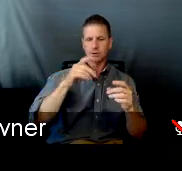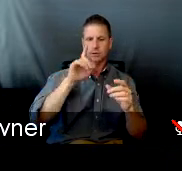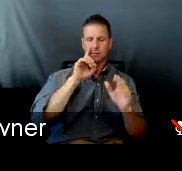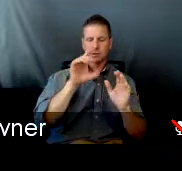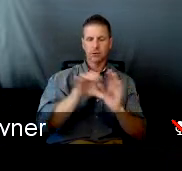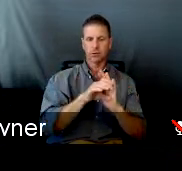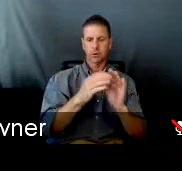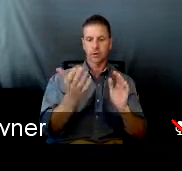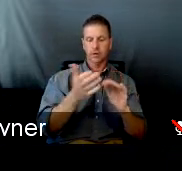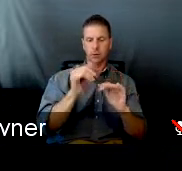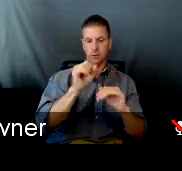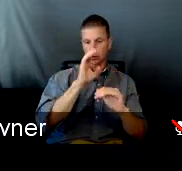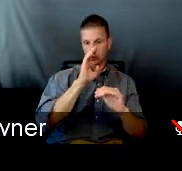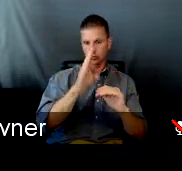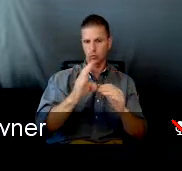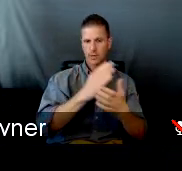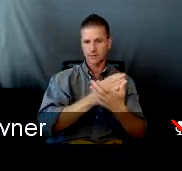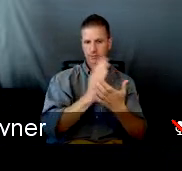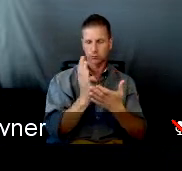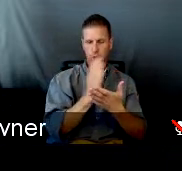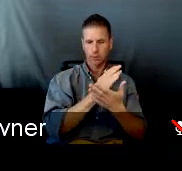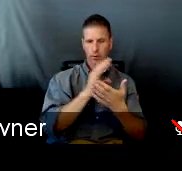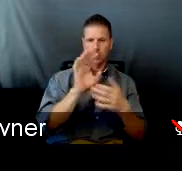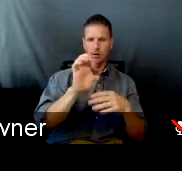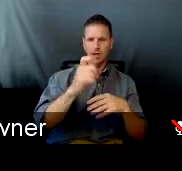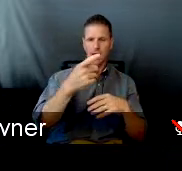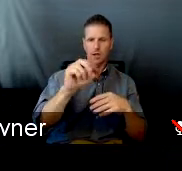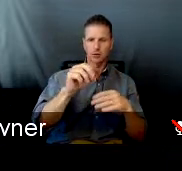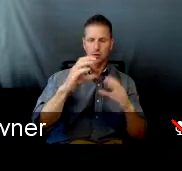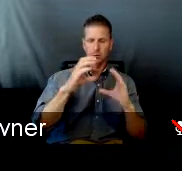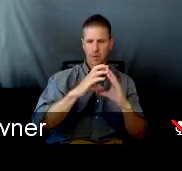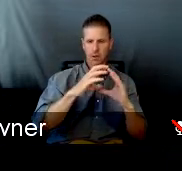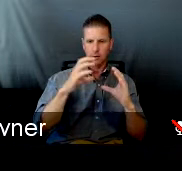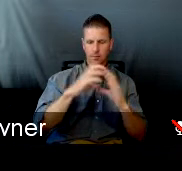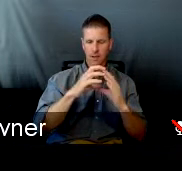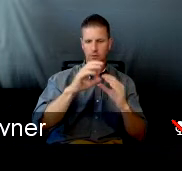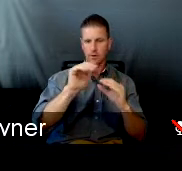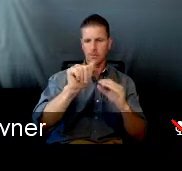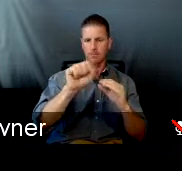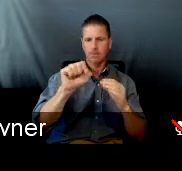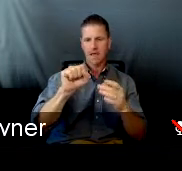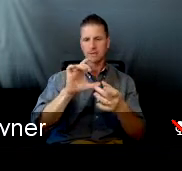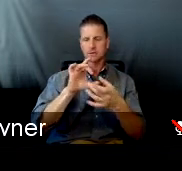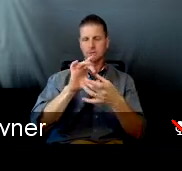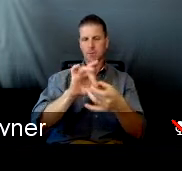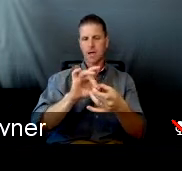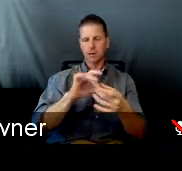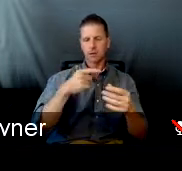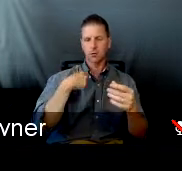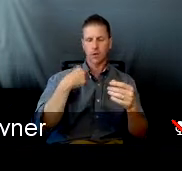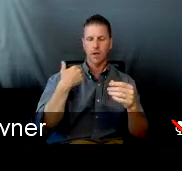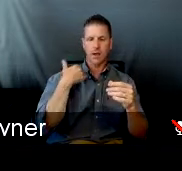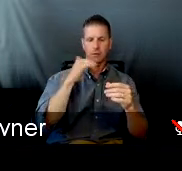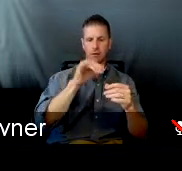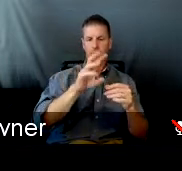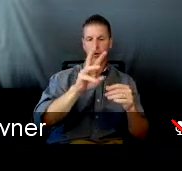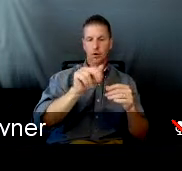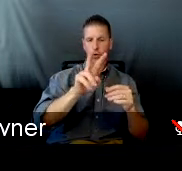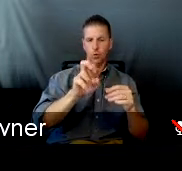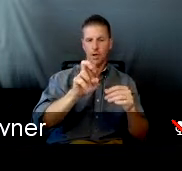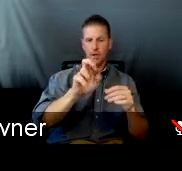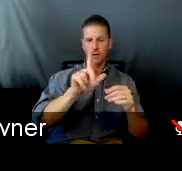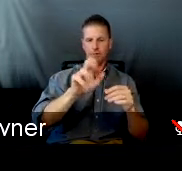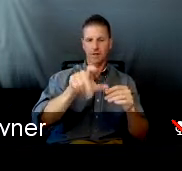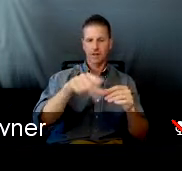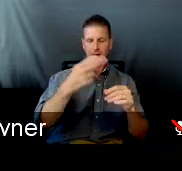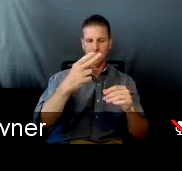is a direct spectrum of an exoplanet or of a planetary mass companion. And so we have that wavelength